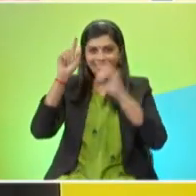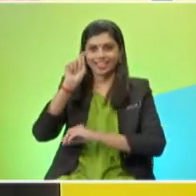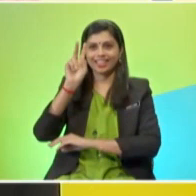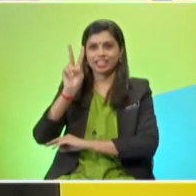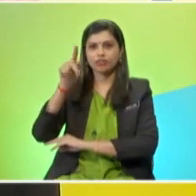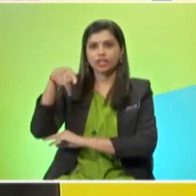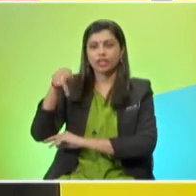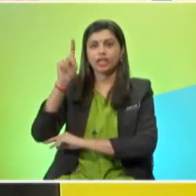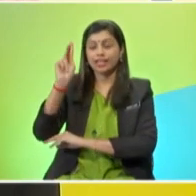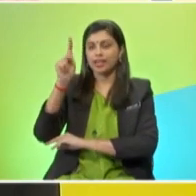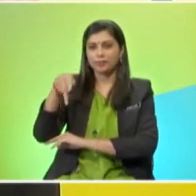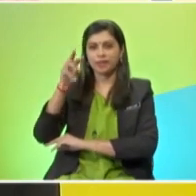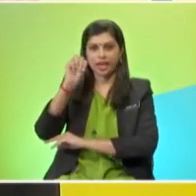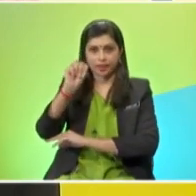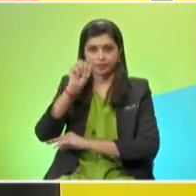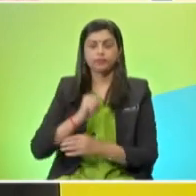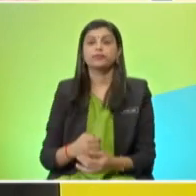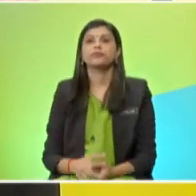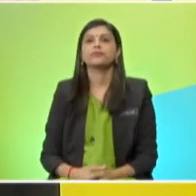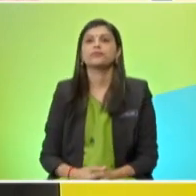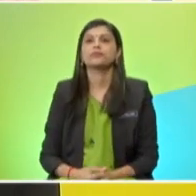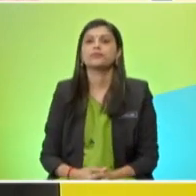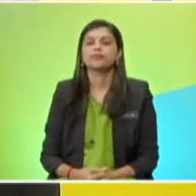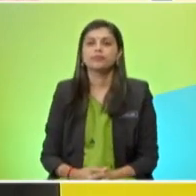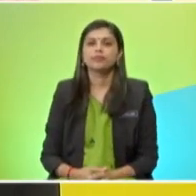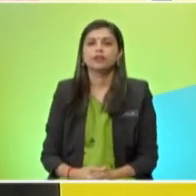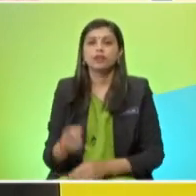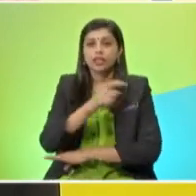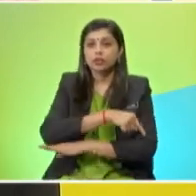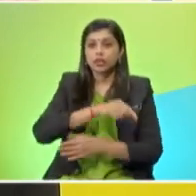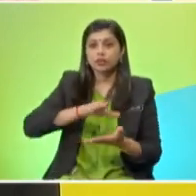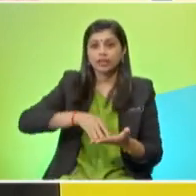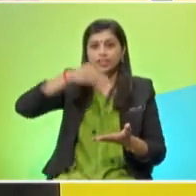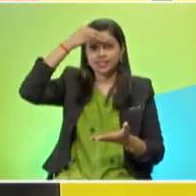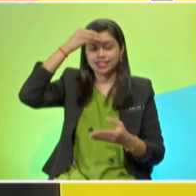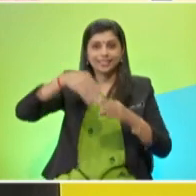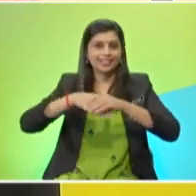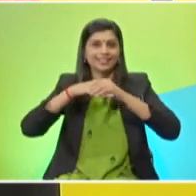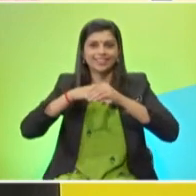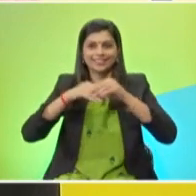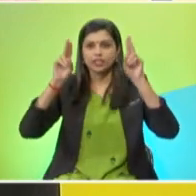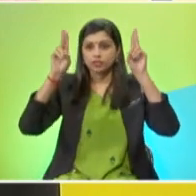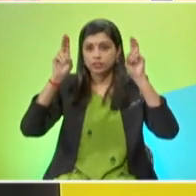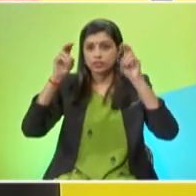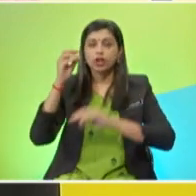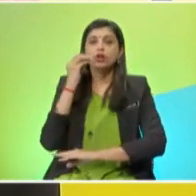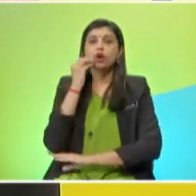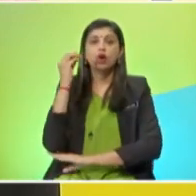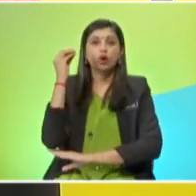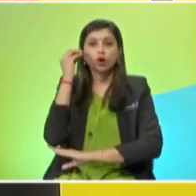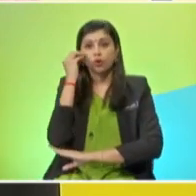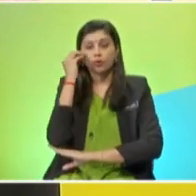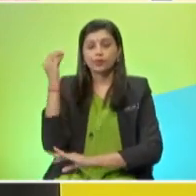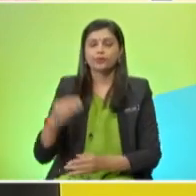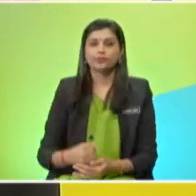just warming up my voice for our preschool segment today. We are learning English and the topic is Home Sweet Home. With me is